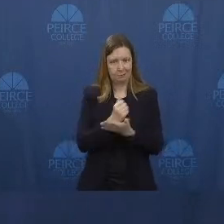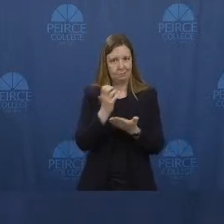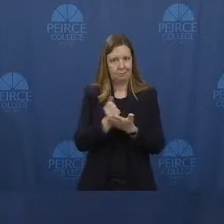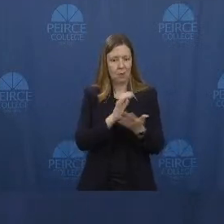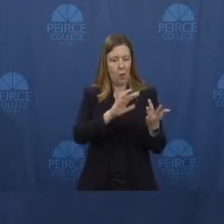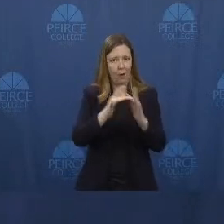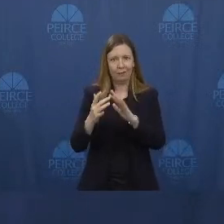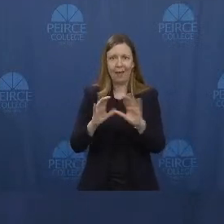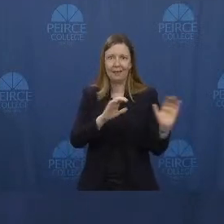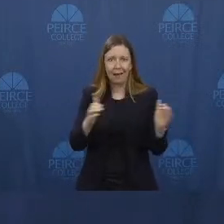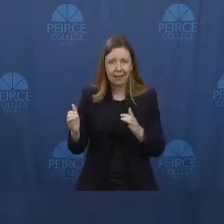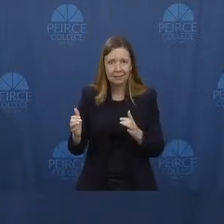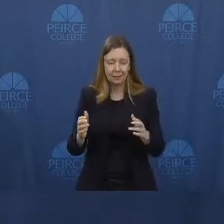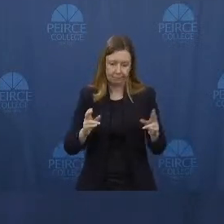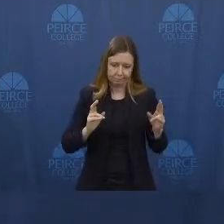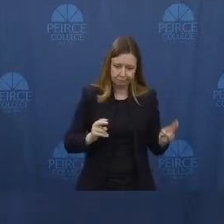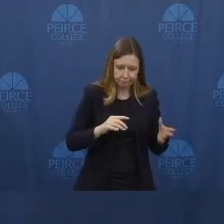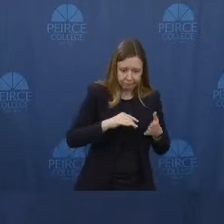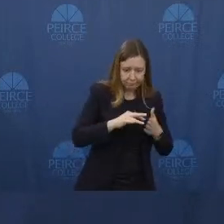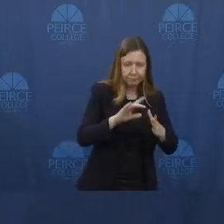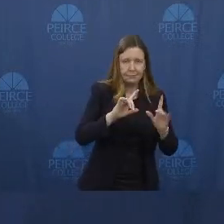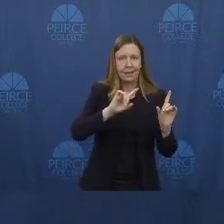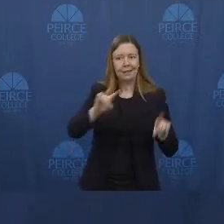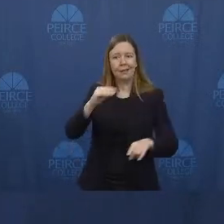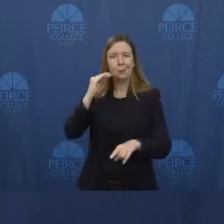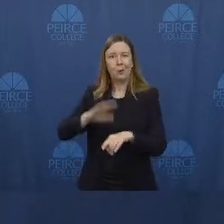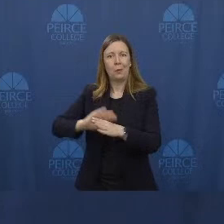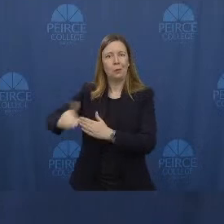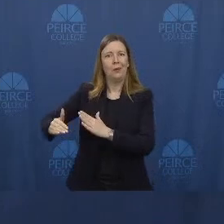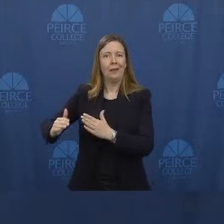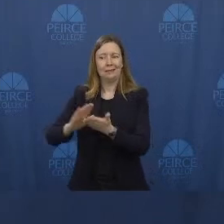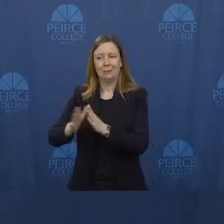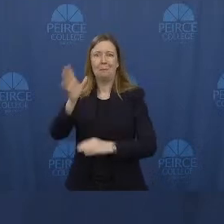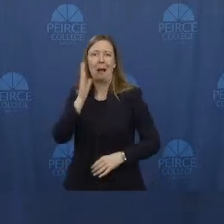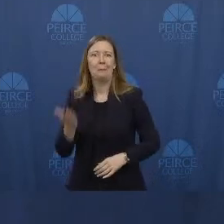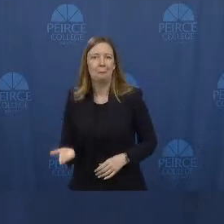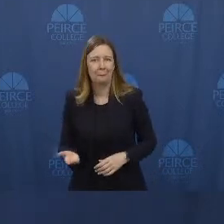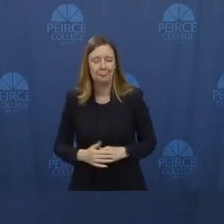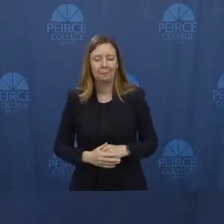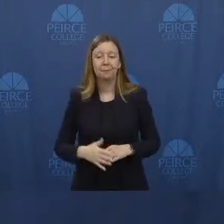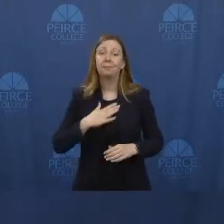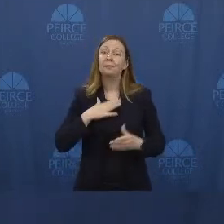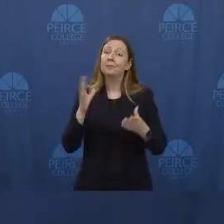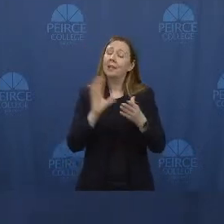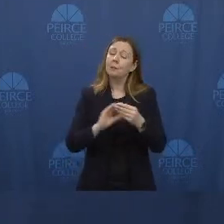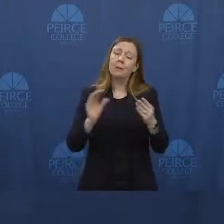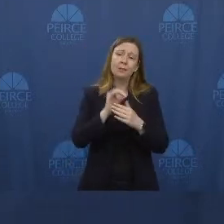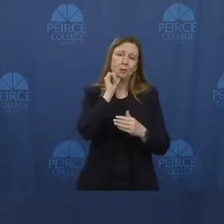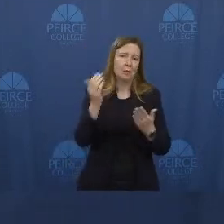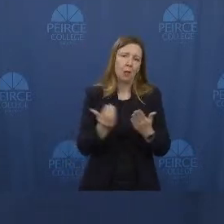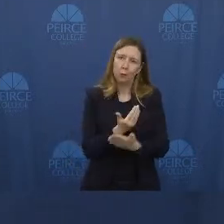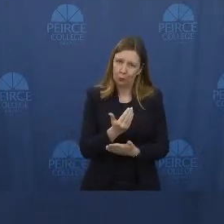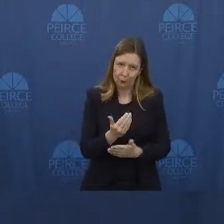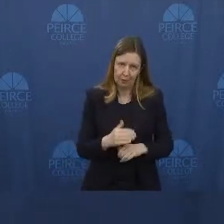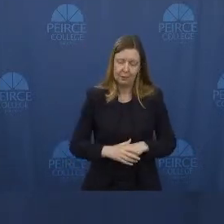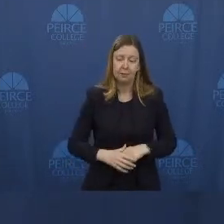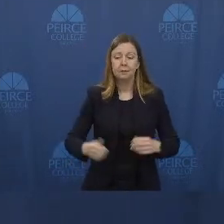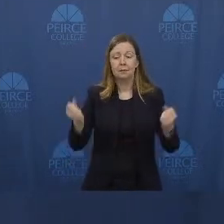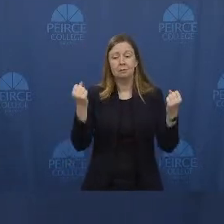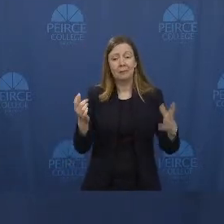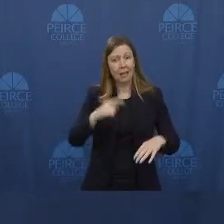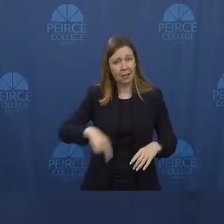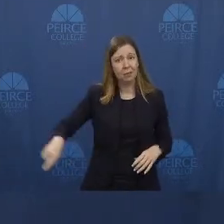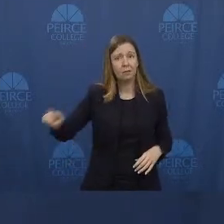classes, hustling, and coming home on the weekends to be a mom. My story is not new. Many of